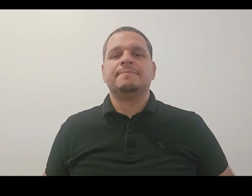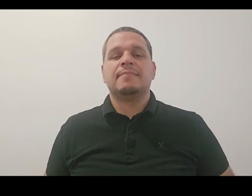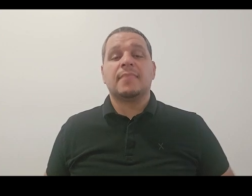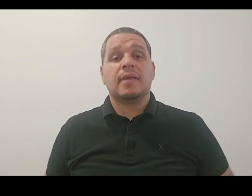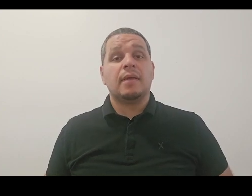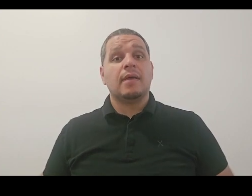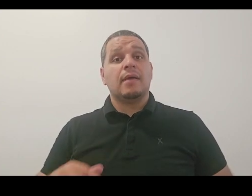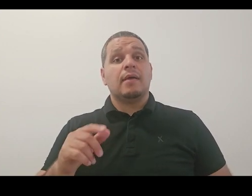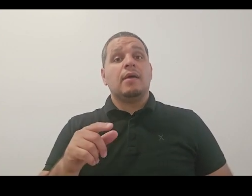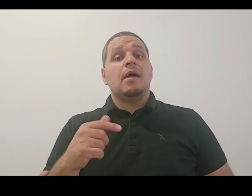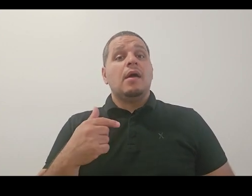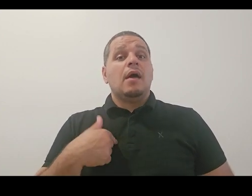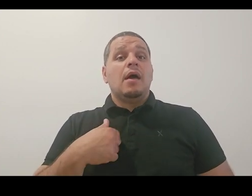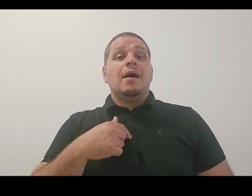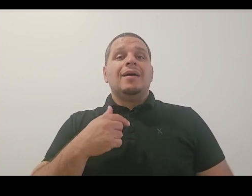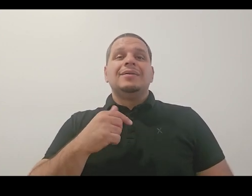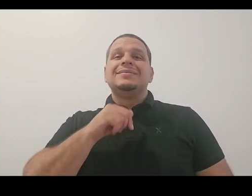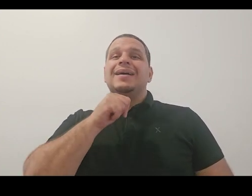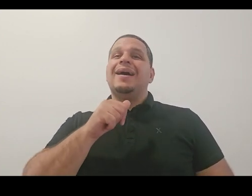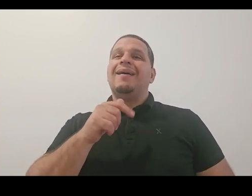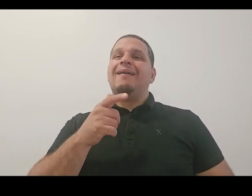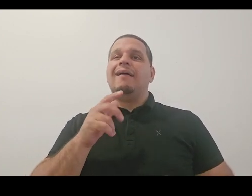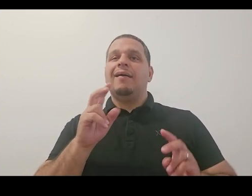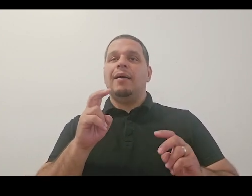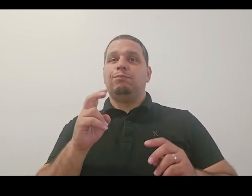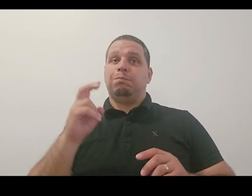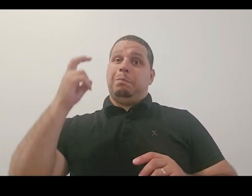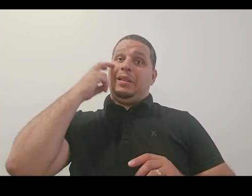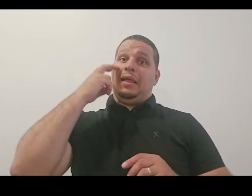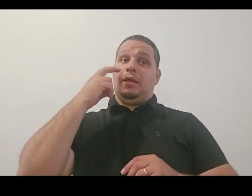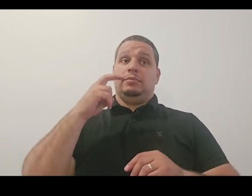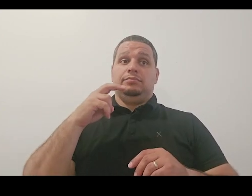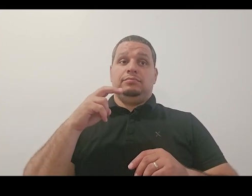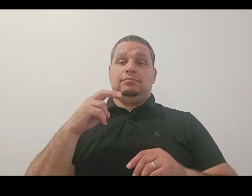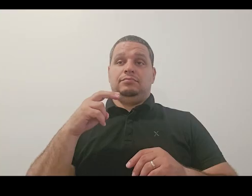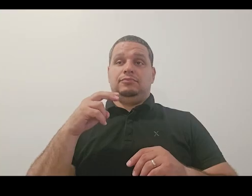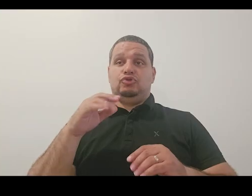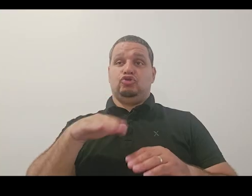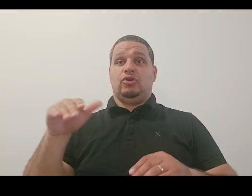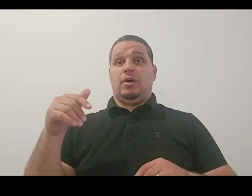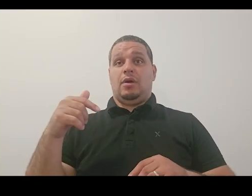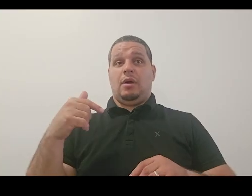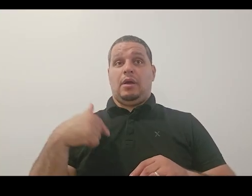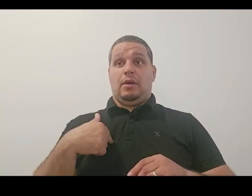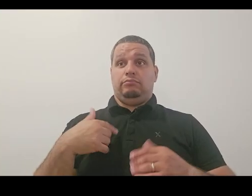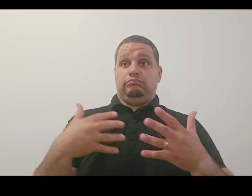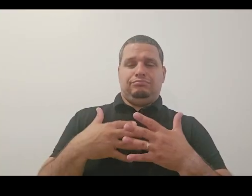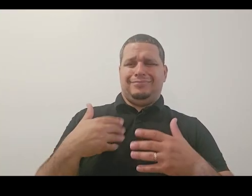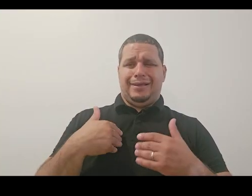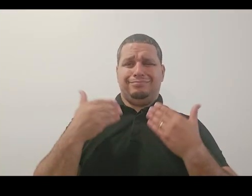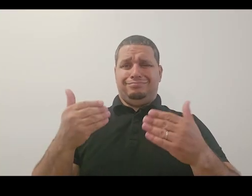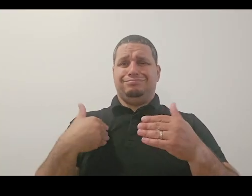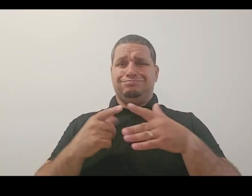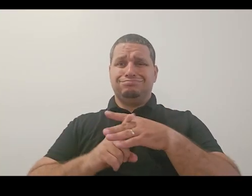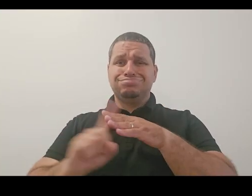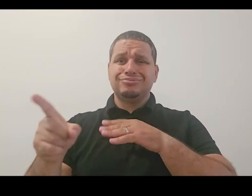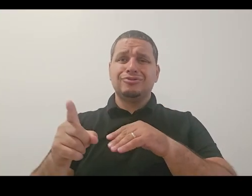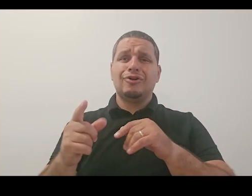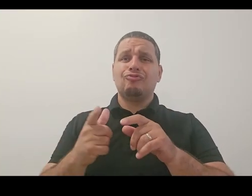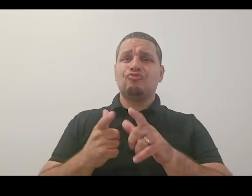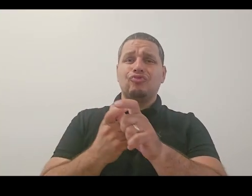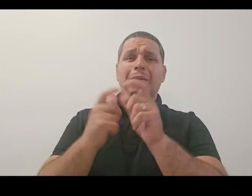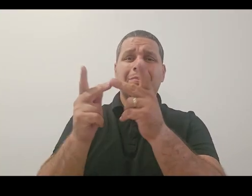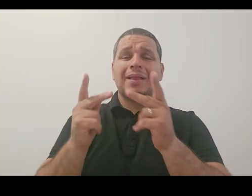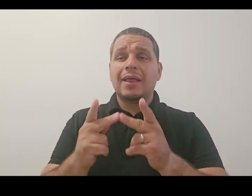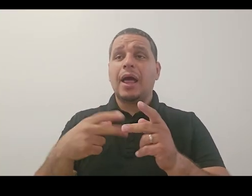was not a satisfactorily cautious blind child at all. I used to just sort of run places figuring, I don't know,